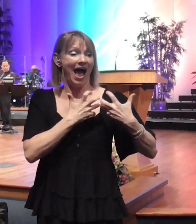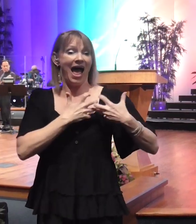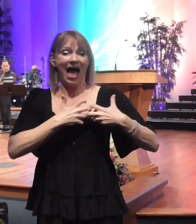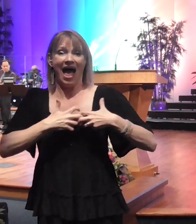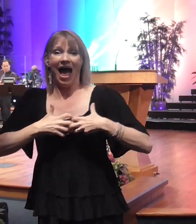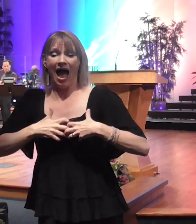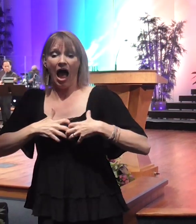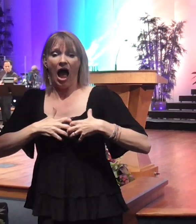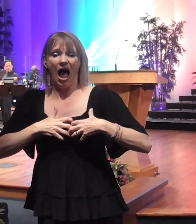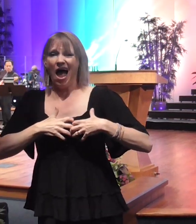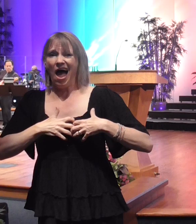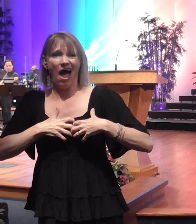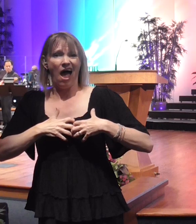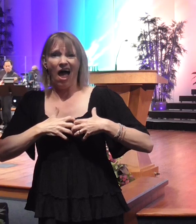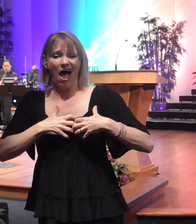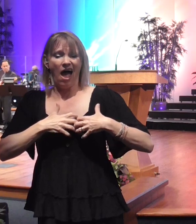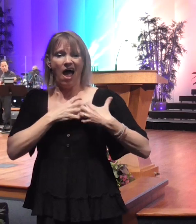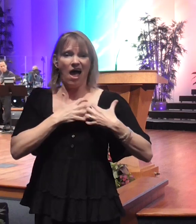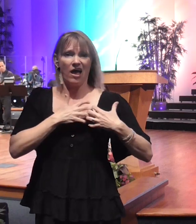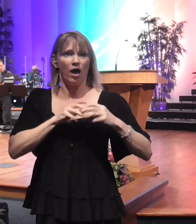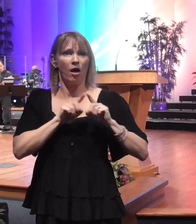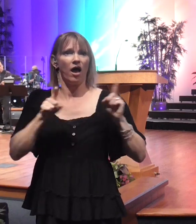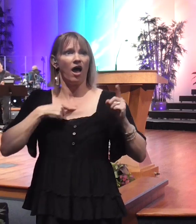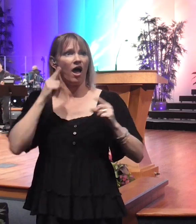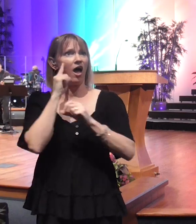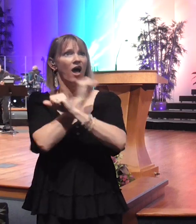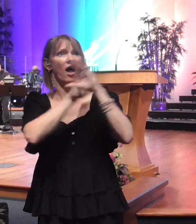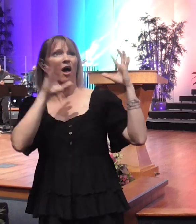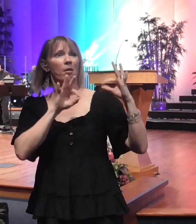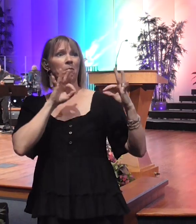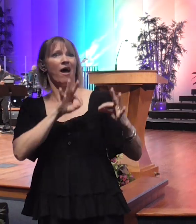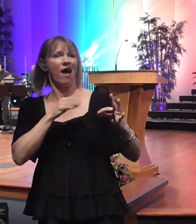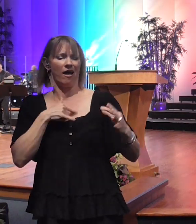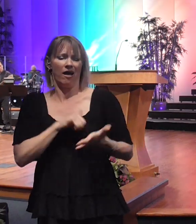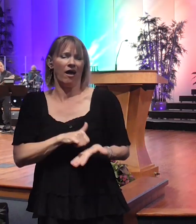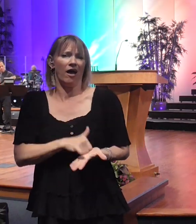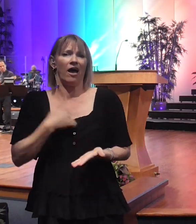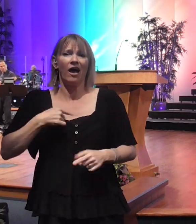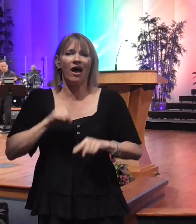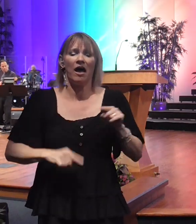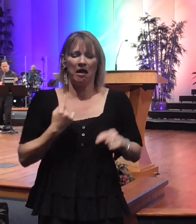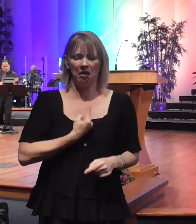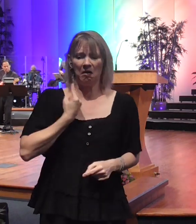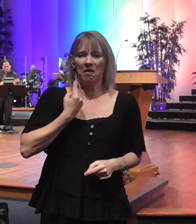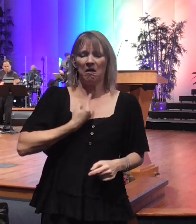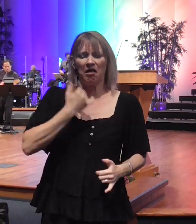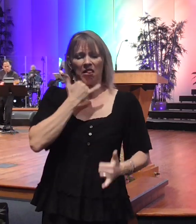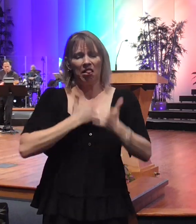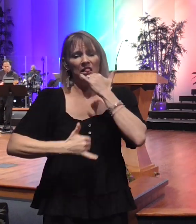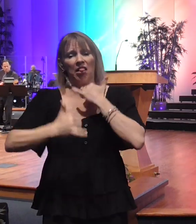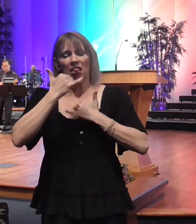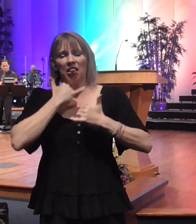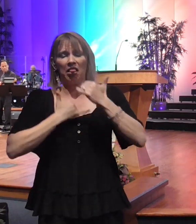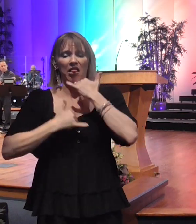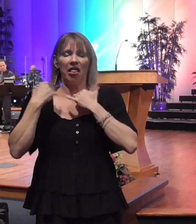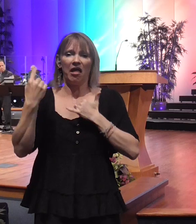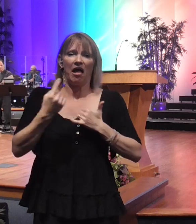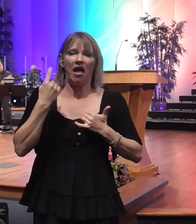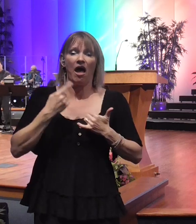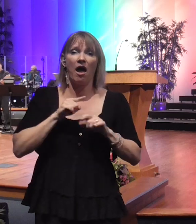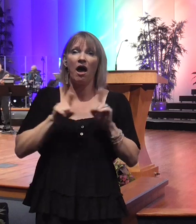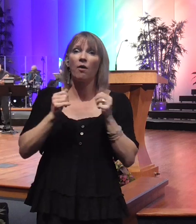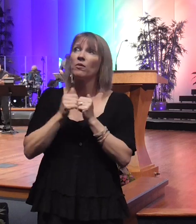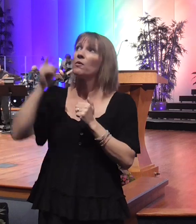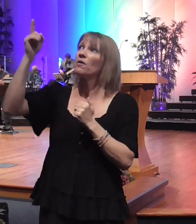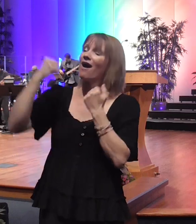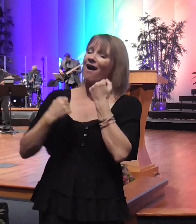together, but perfection is my enemy, and on my own I'm so clumsy, but on your shoulders